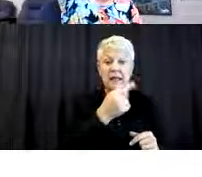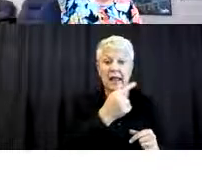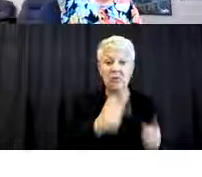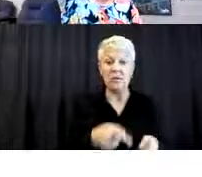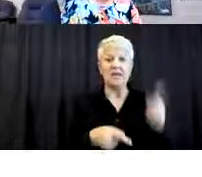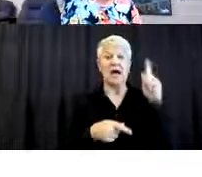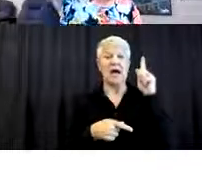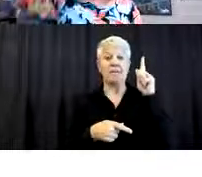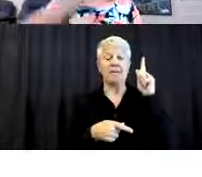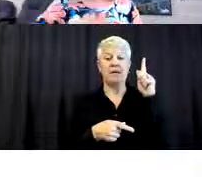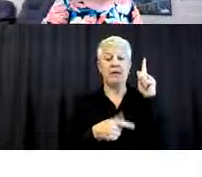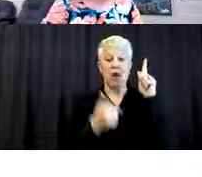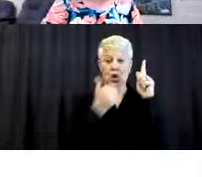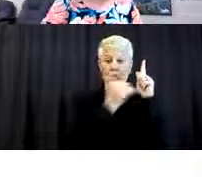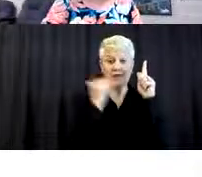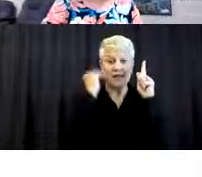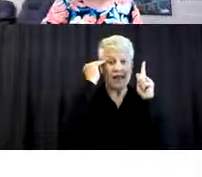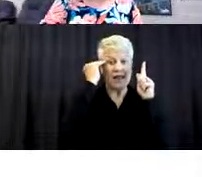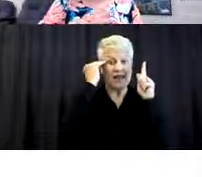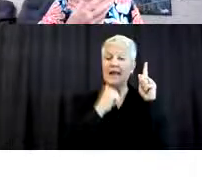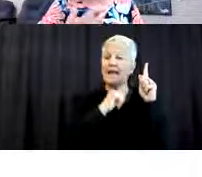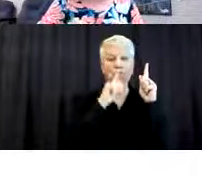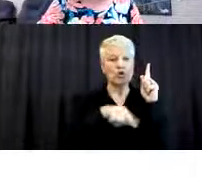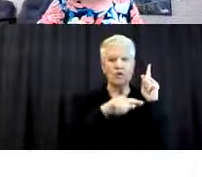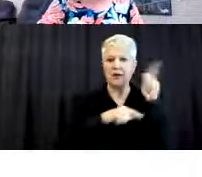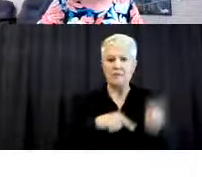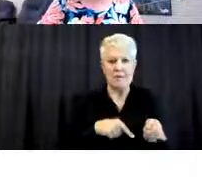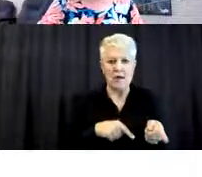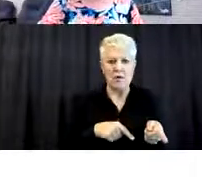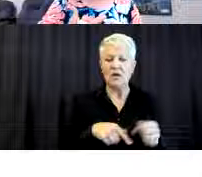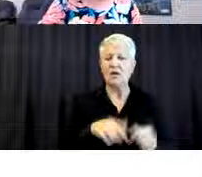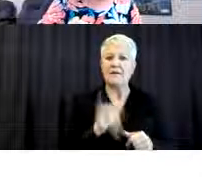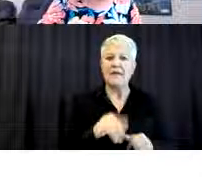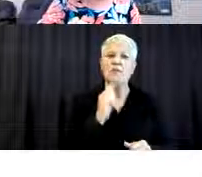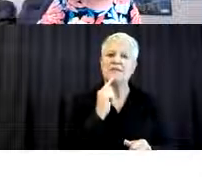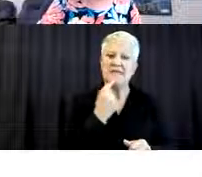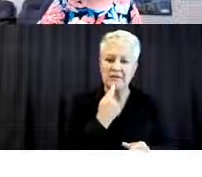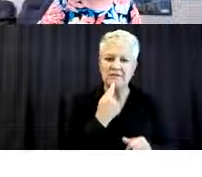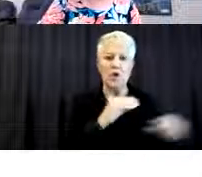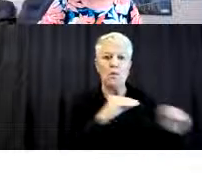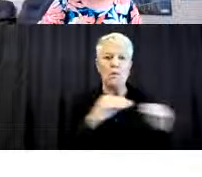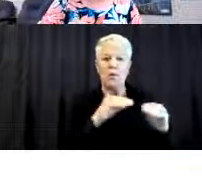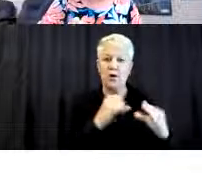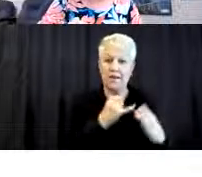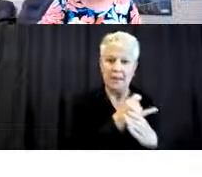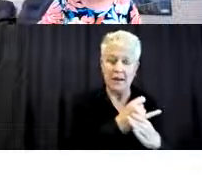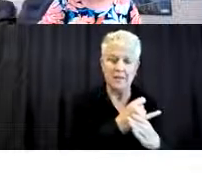up by his head and it did not come down. Very significant motor impairment, very significant. Obviously, he